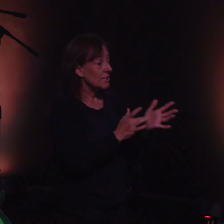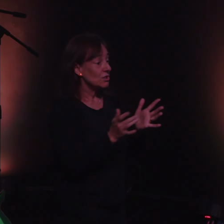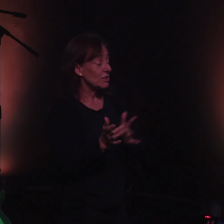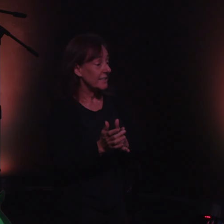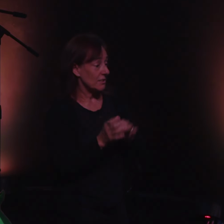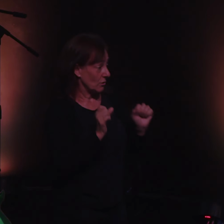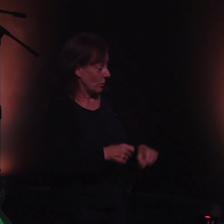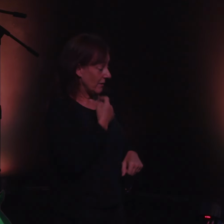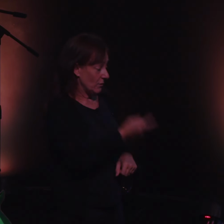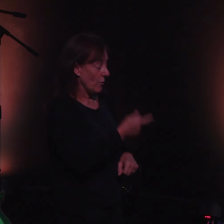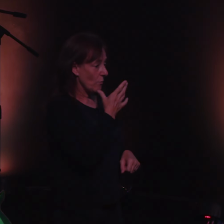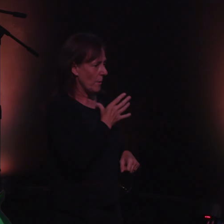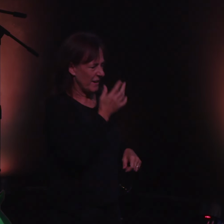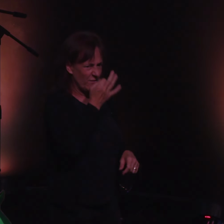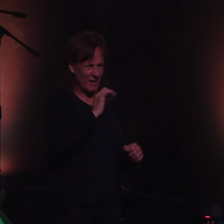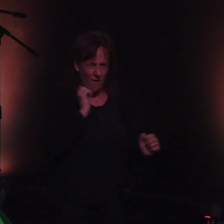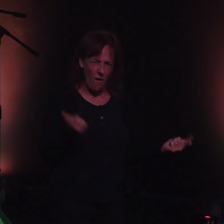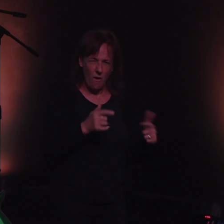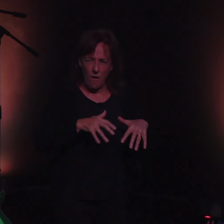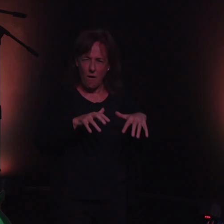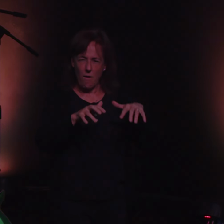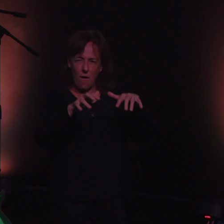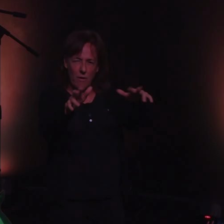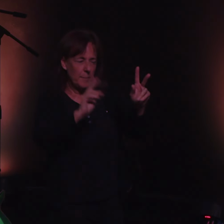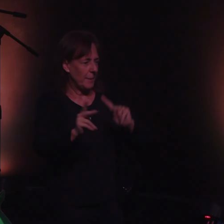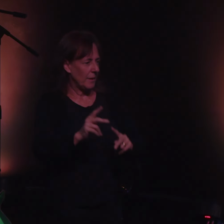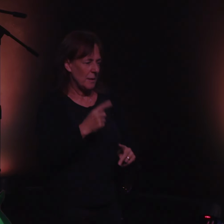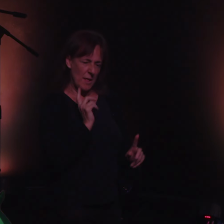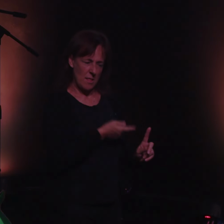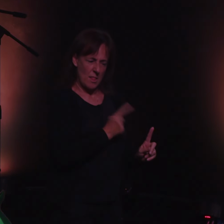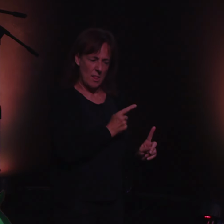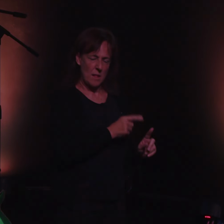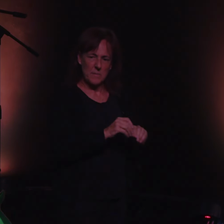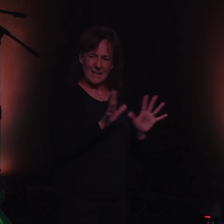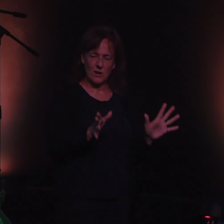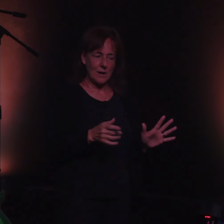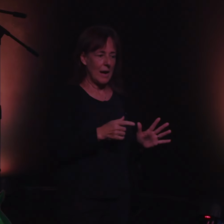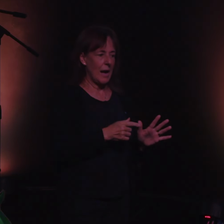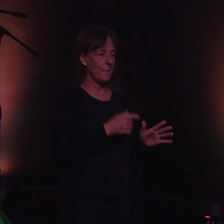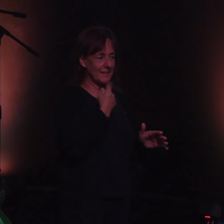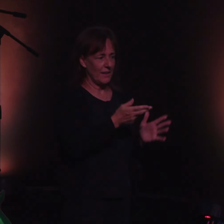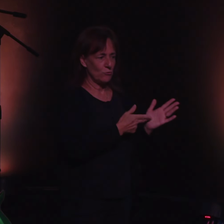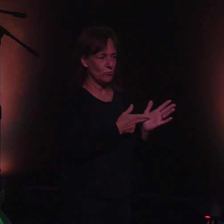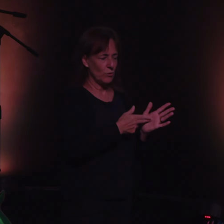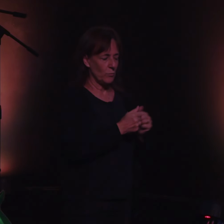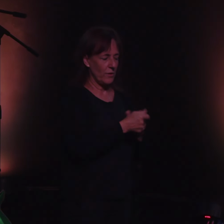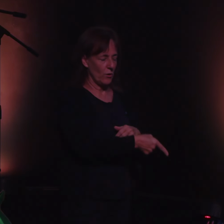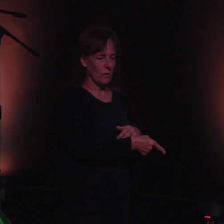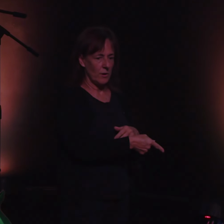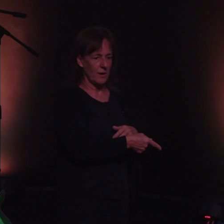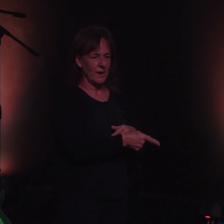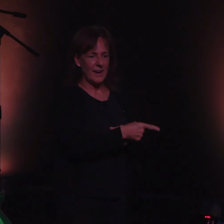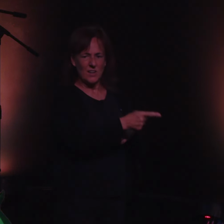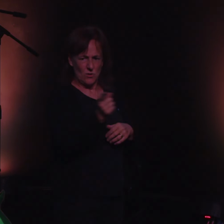Jesus could have told her in front of everybody that was there, hey, before you guys go, let me just be really clear. I'm gonna share the truth with her. I want everybody to hear this.